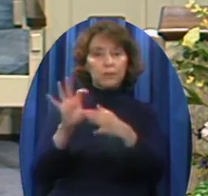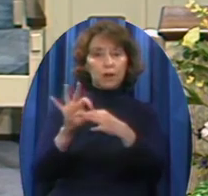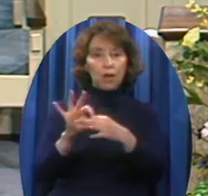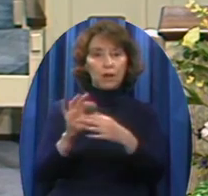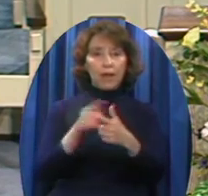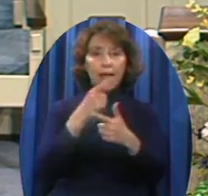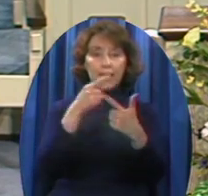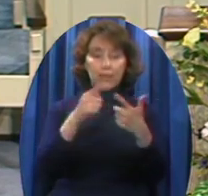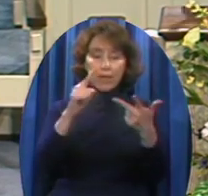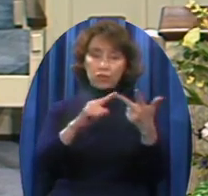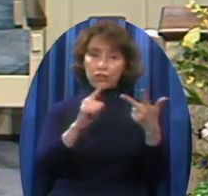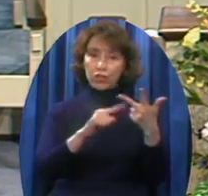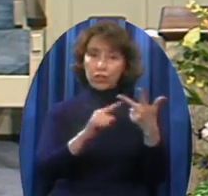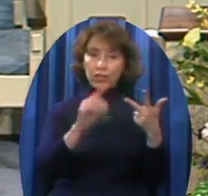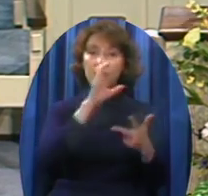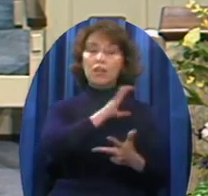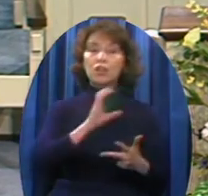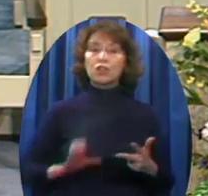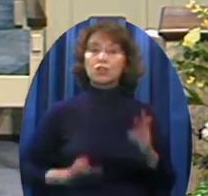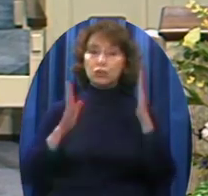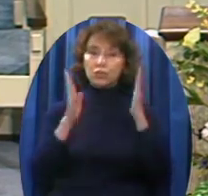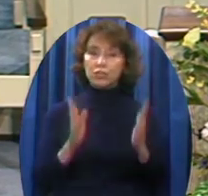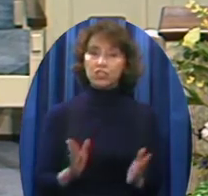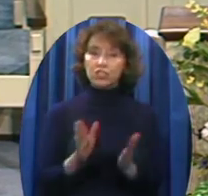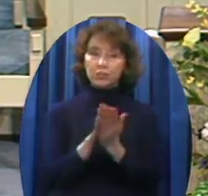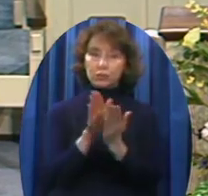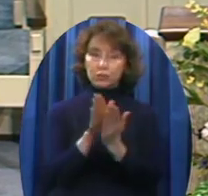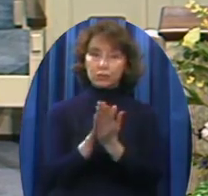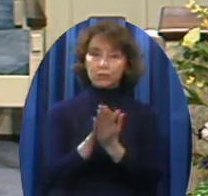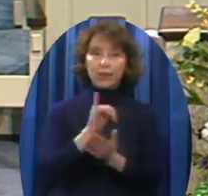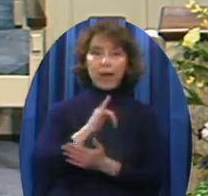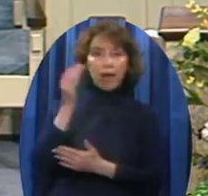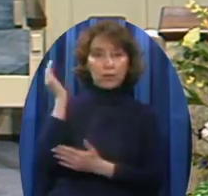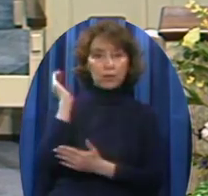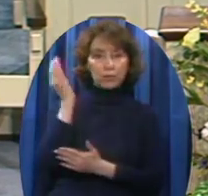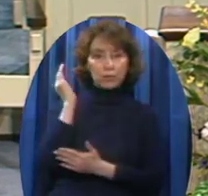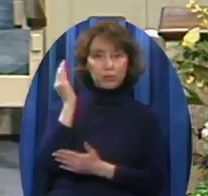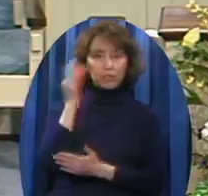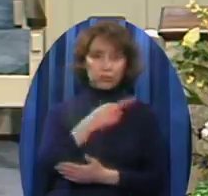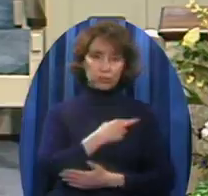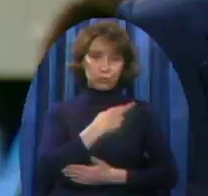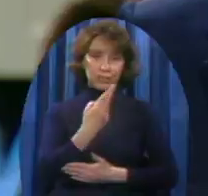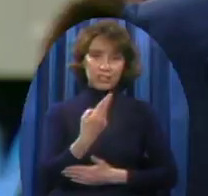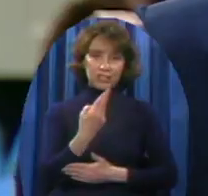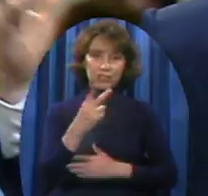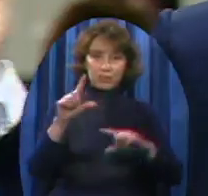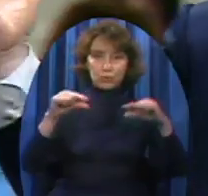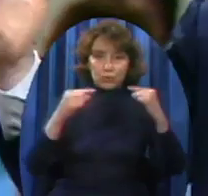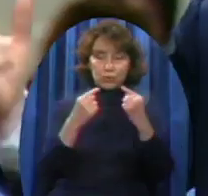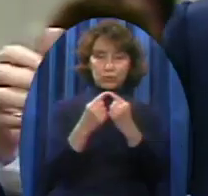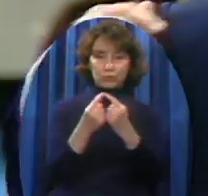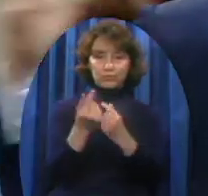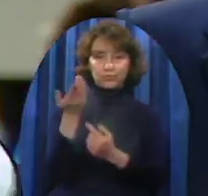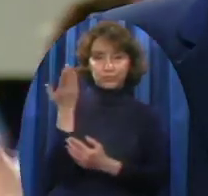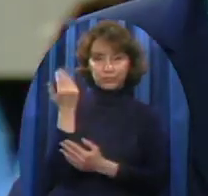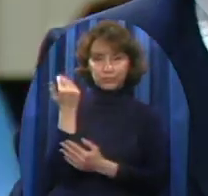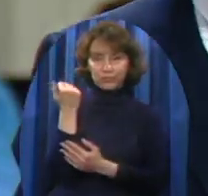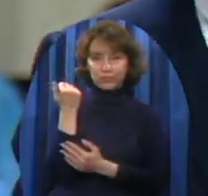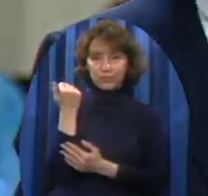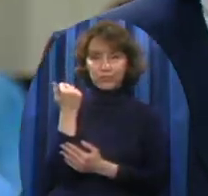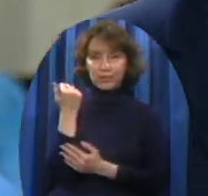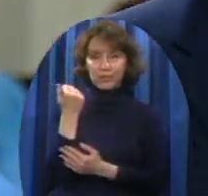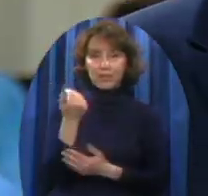school. I was speaking in a religious gathering of a sort some time ago. A lot of people there, a lot of